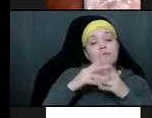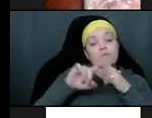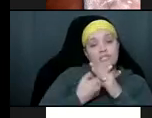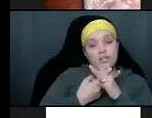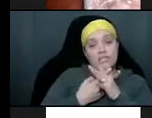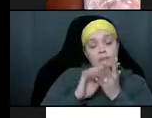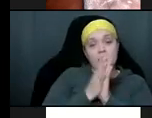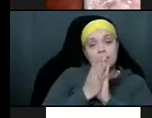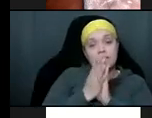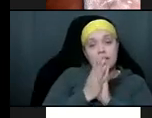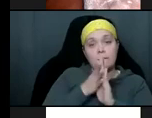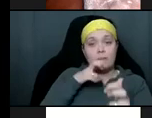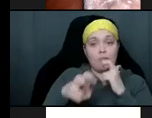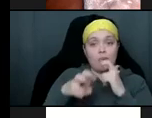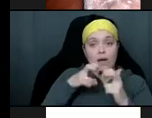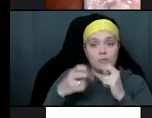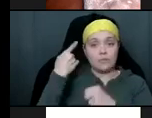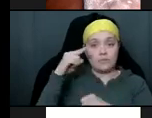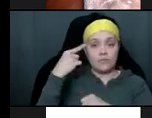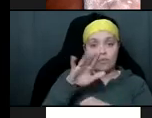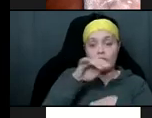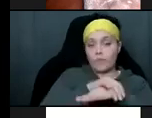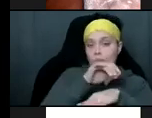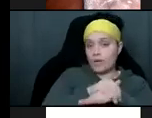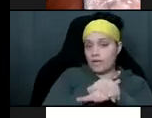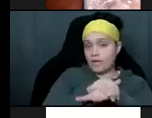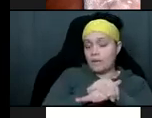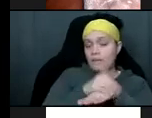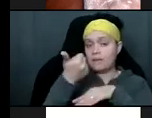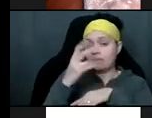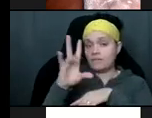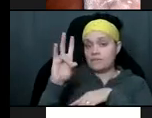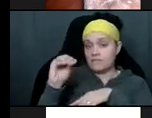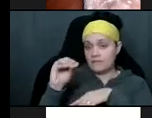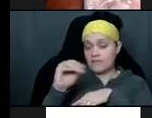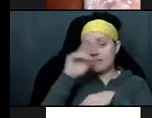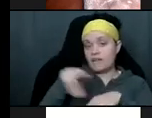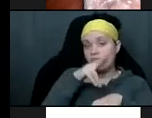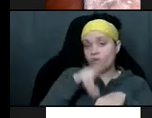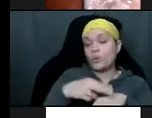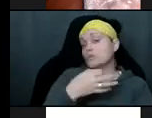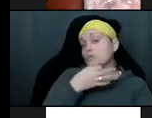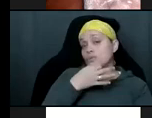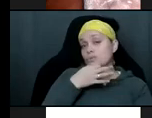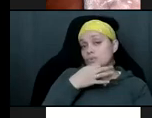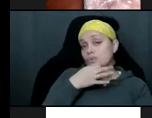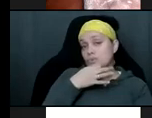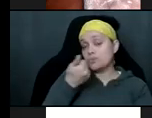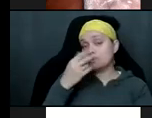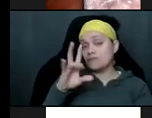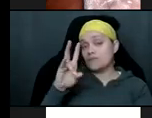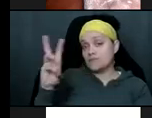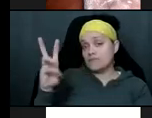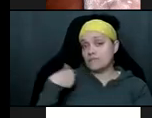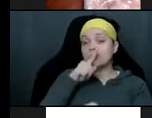become problems for Britain by 1770. And of course, soon, 1776, we